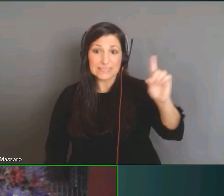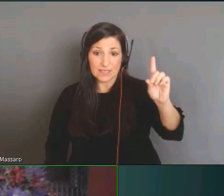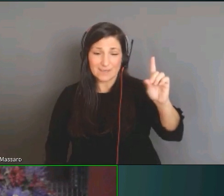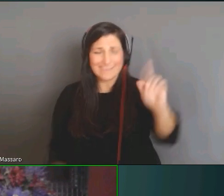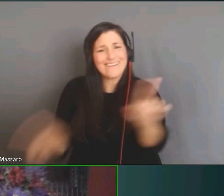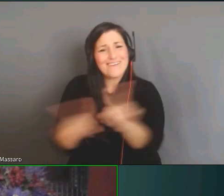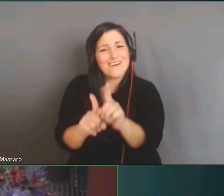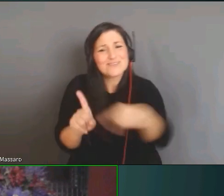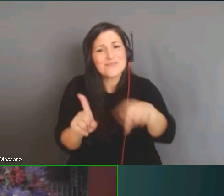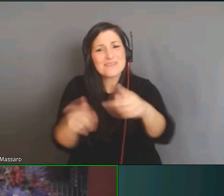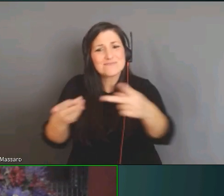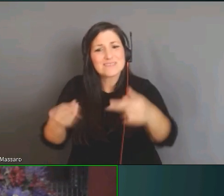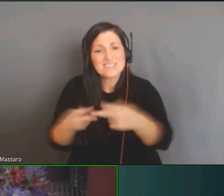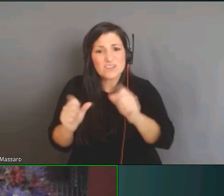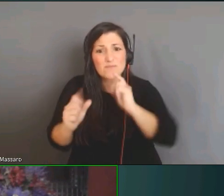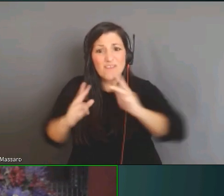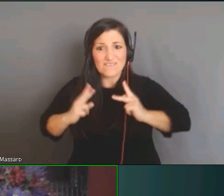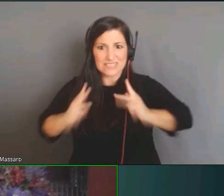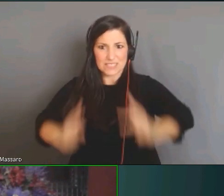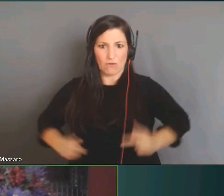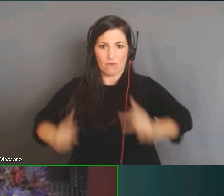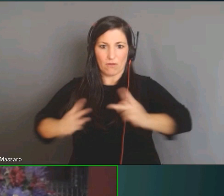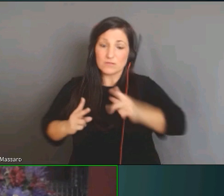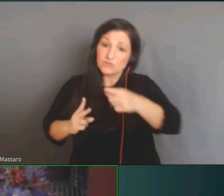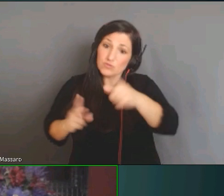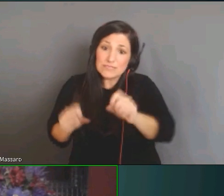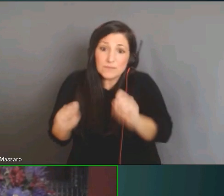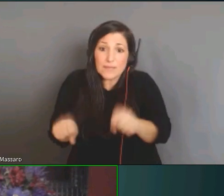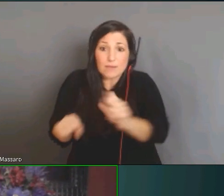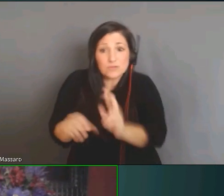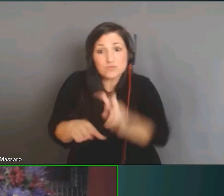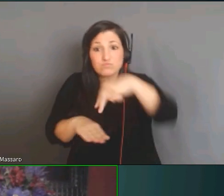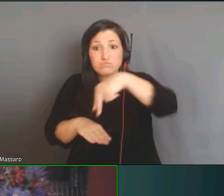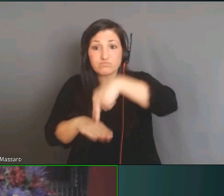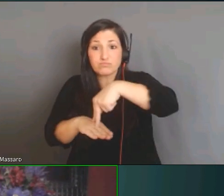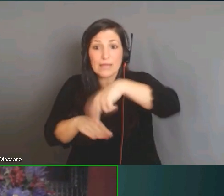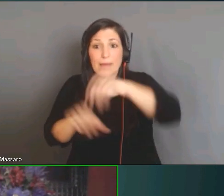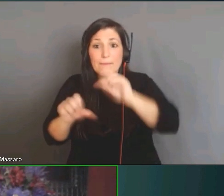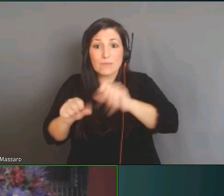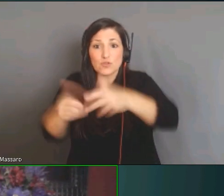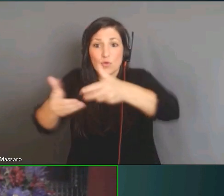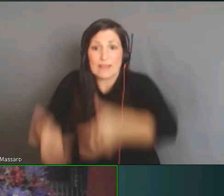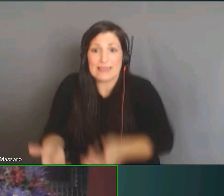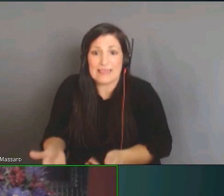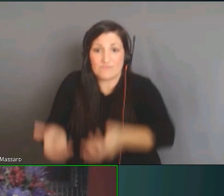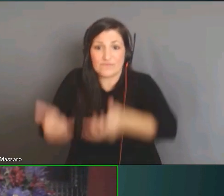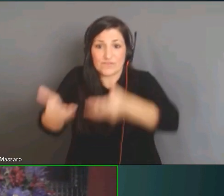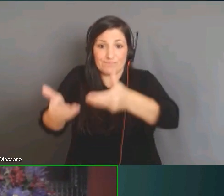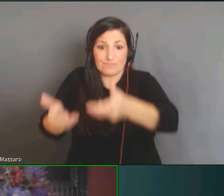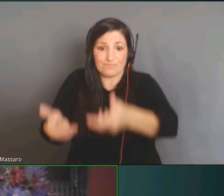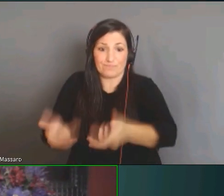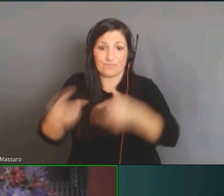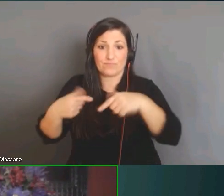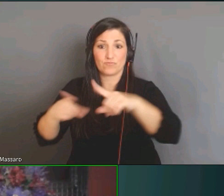to be able to be on your feet and lift throughout the duration of your shift. So even if you've never worked in a